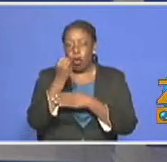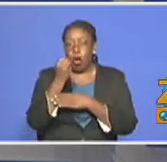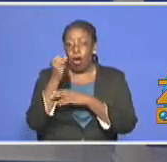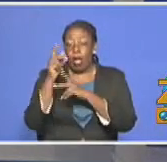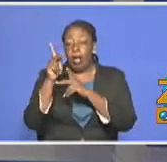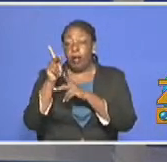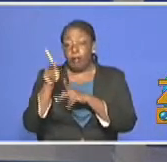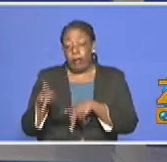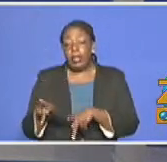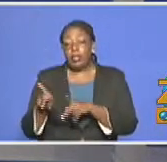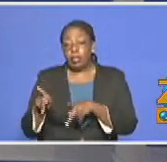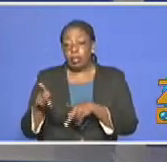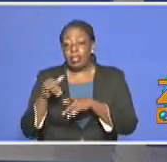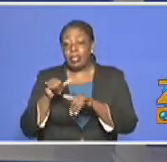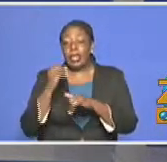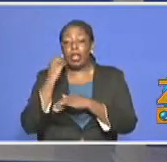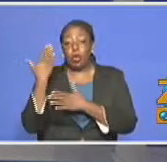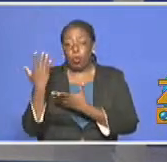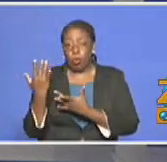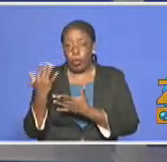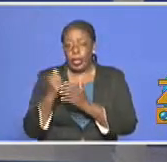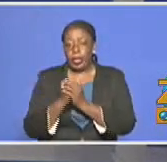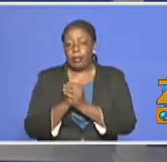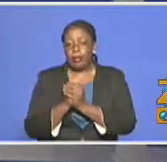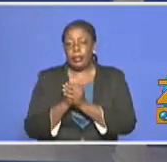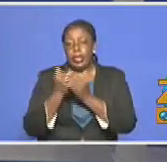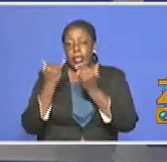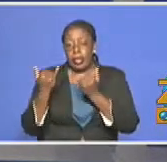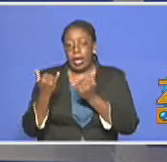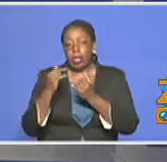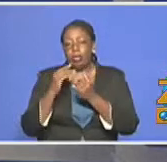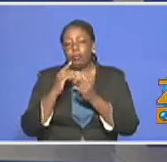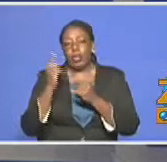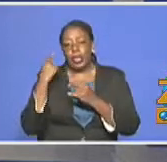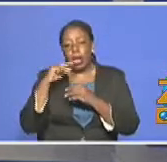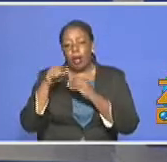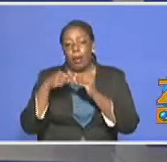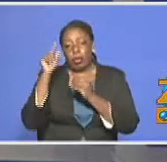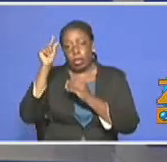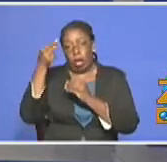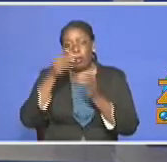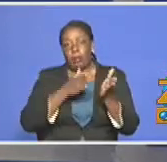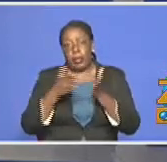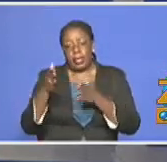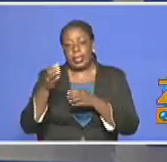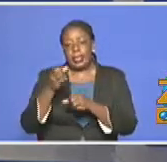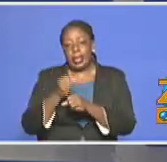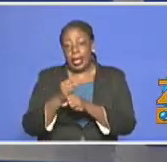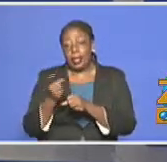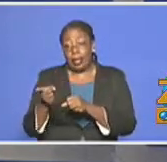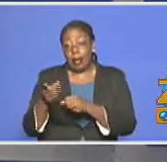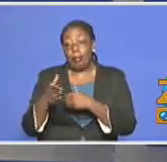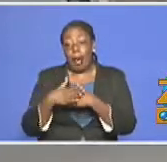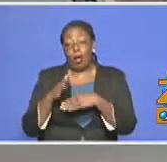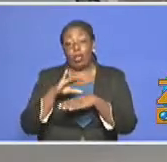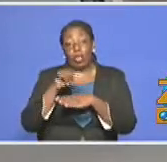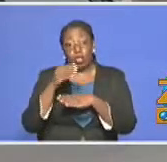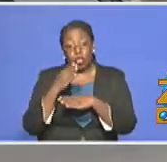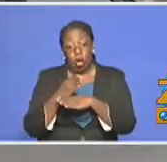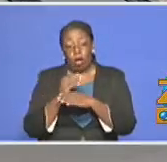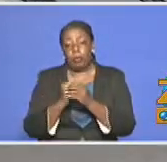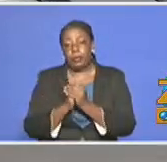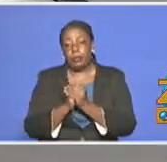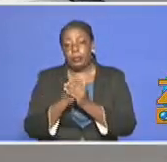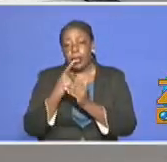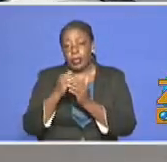report, our Cleopatra Murphy tells us about the government's plan to get them back on the job. More than a year after